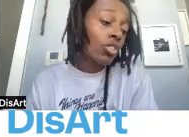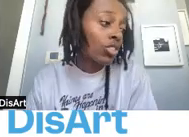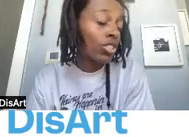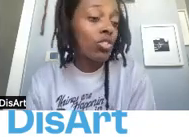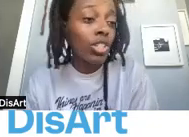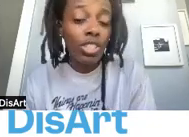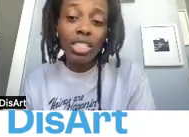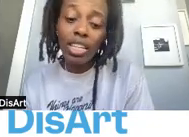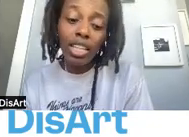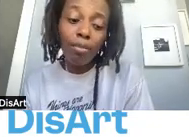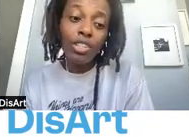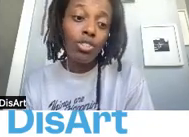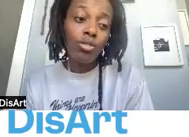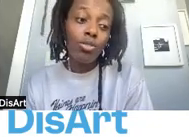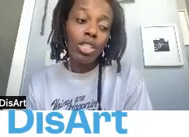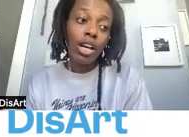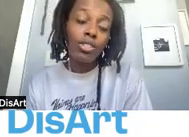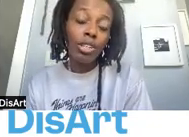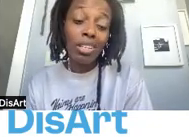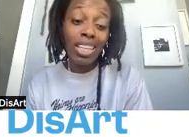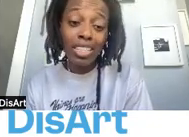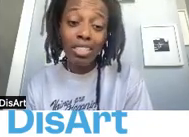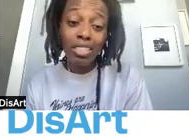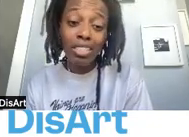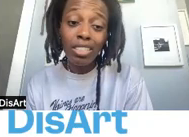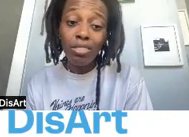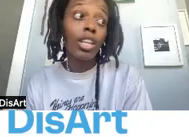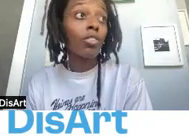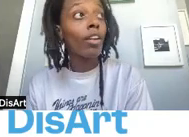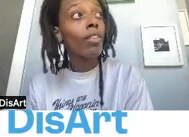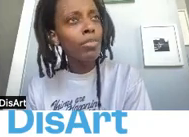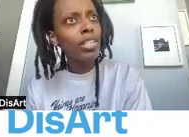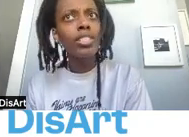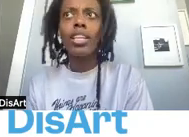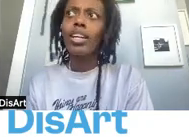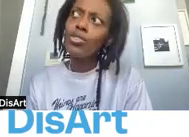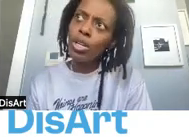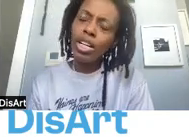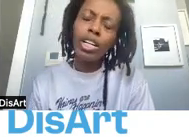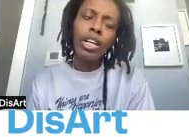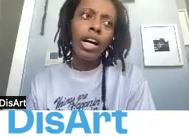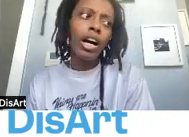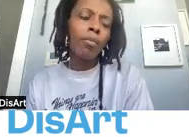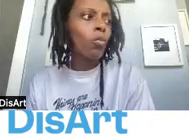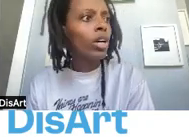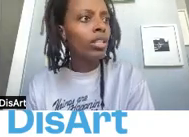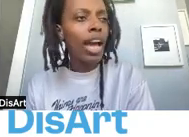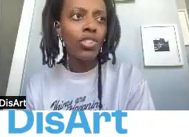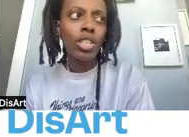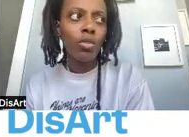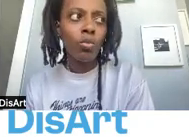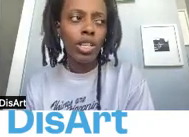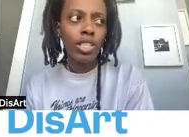So this structure is a structure that Site Lab has used during many activations in Grand Rapids and elsewhere.